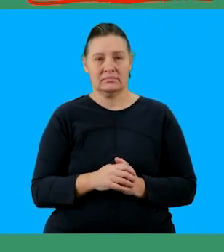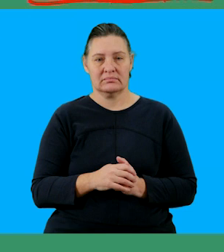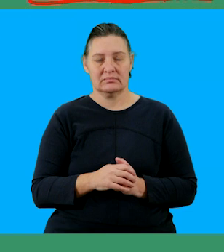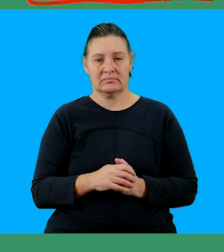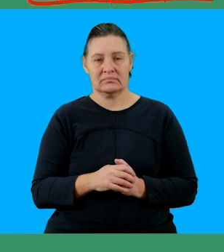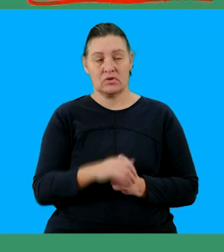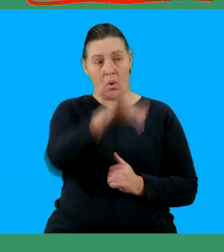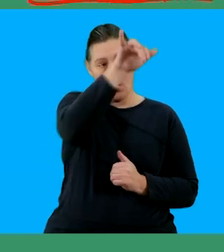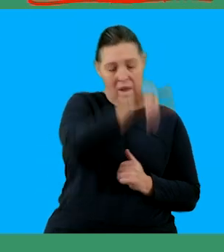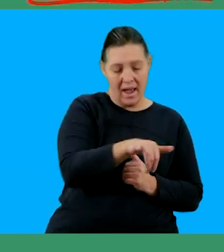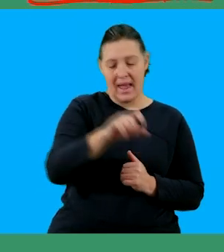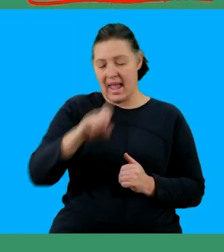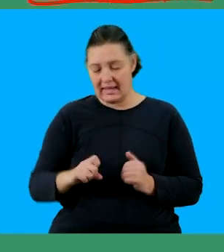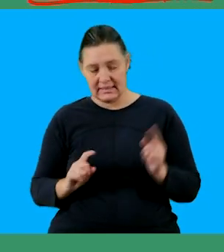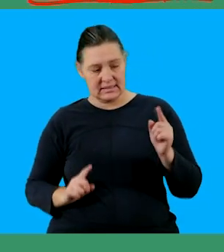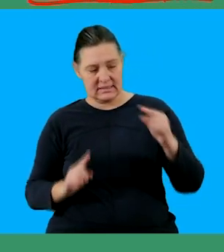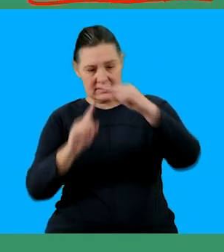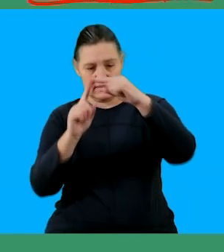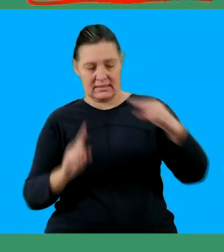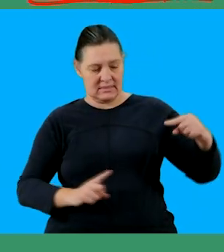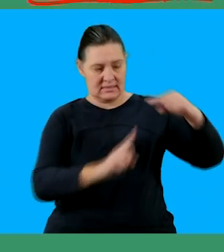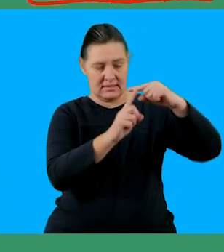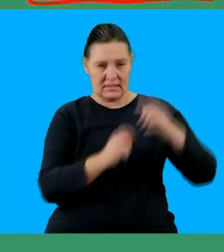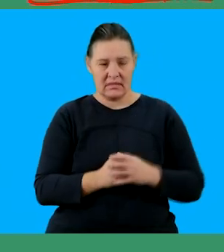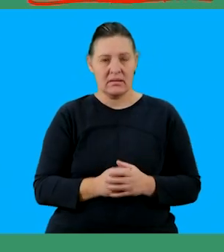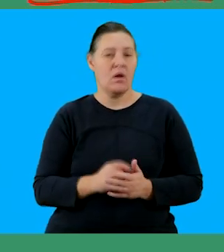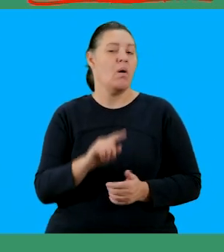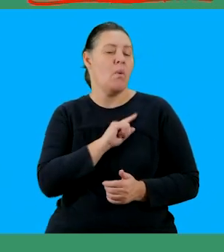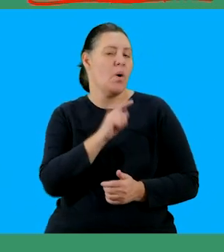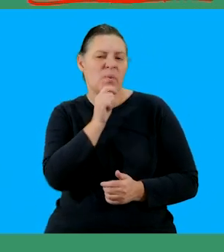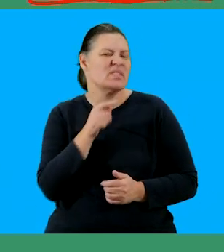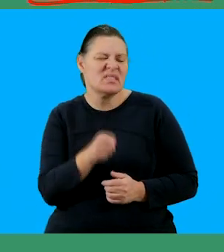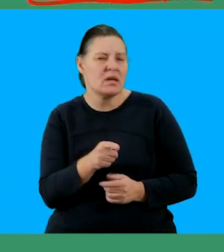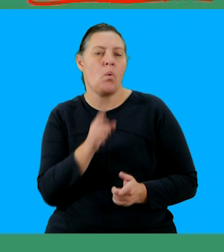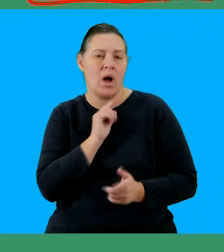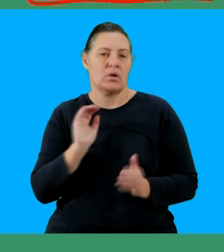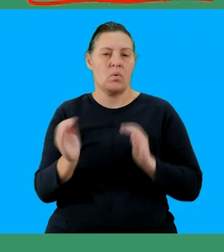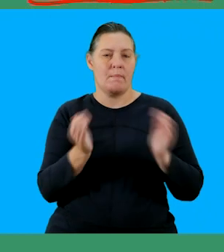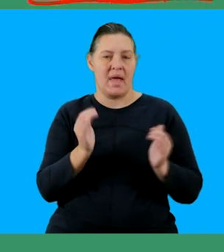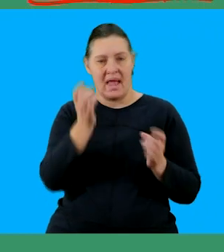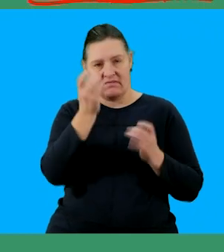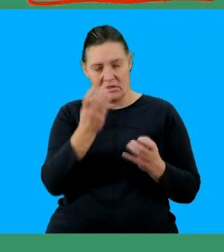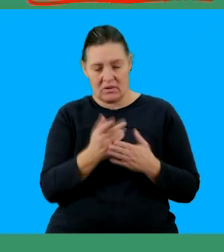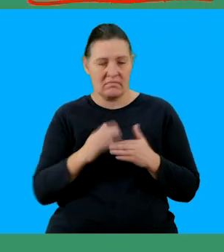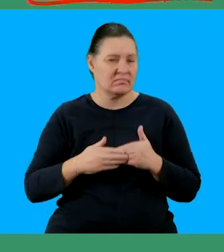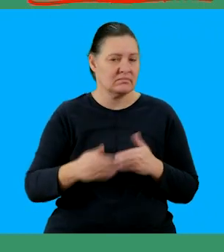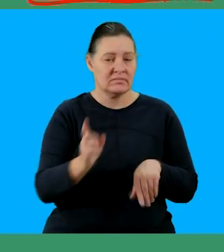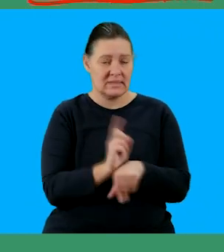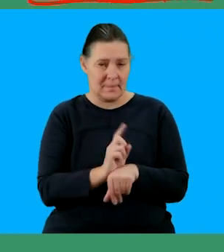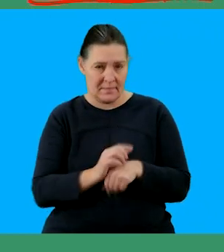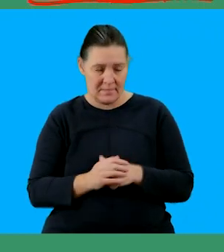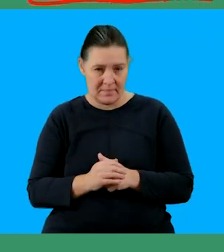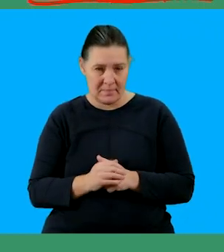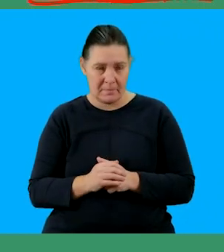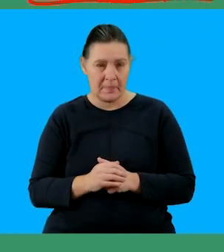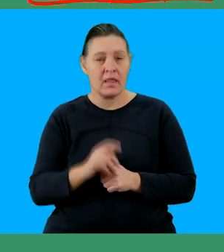y-axis as well as the x-axis. They are useful when one wants to compare data over a period of